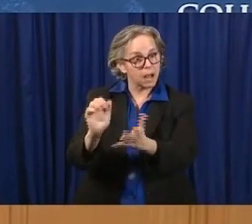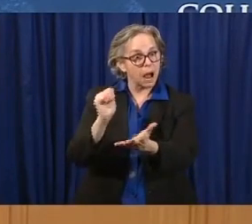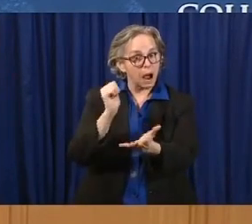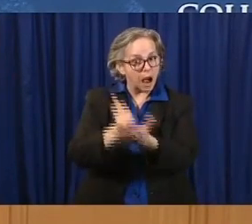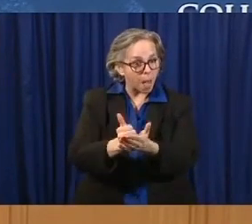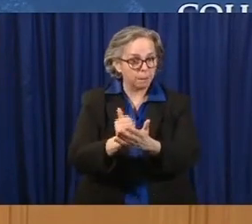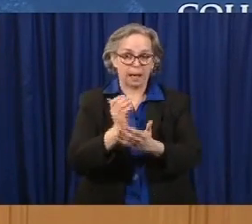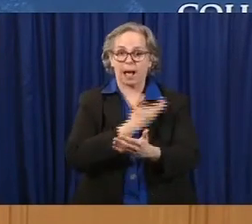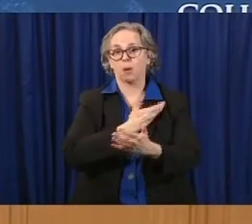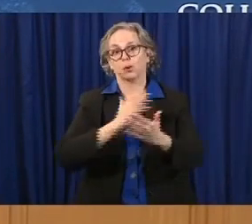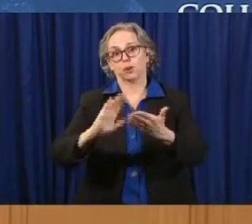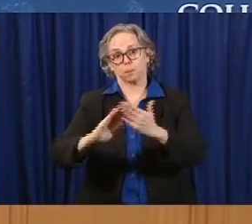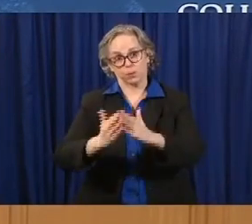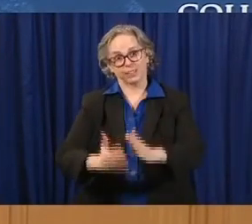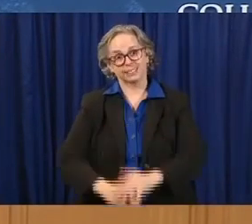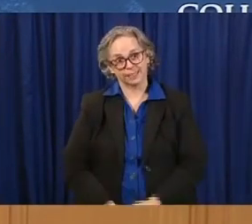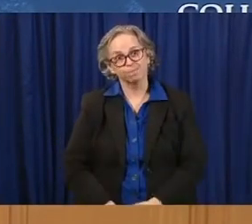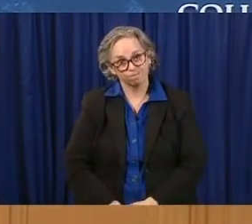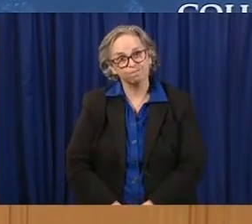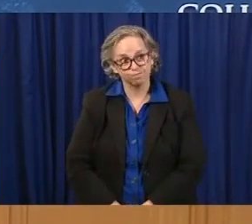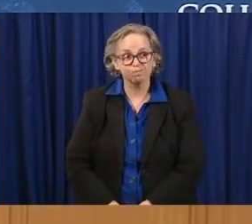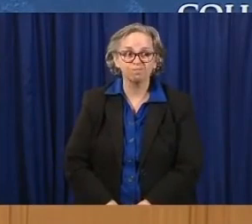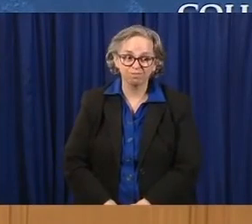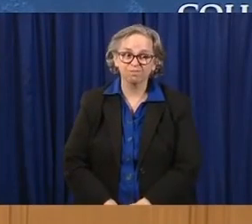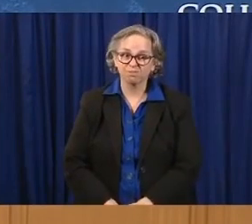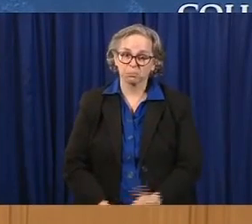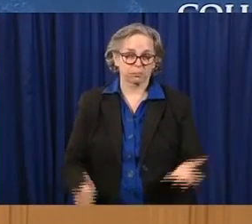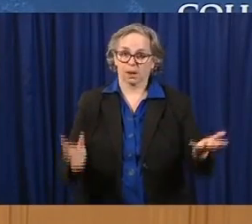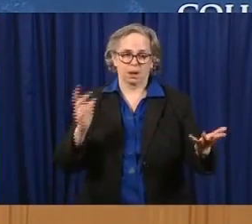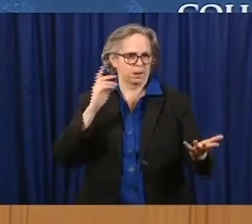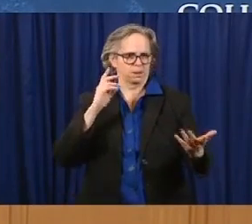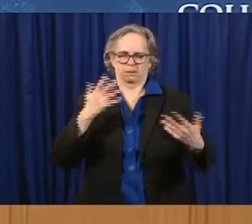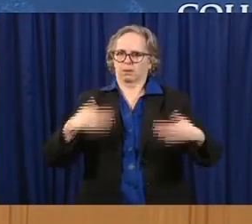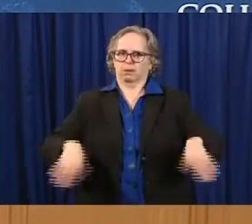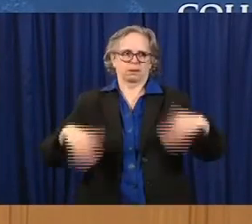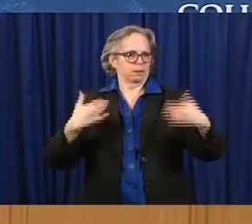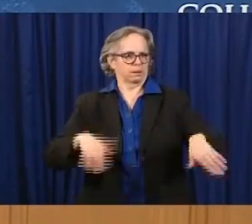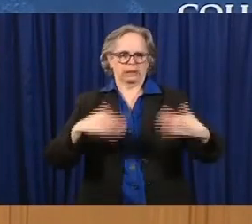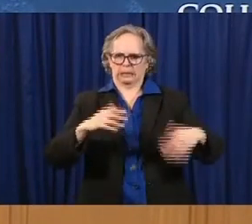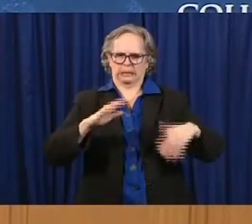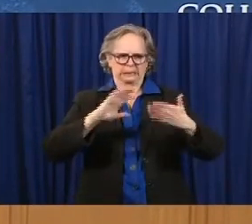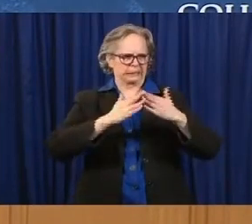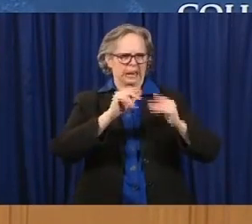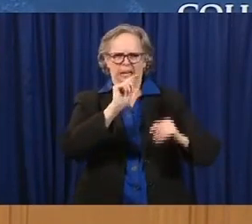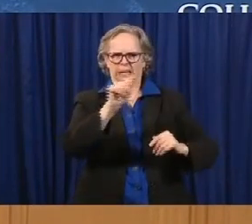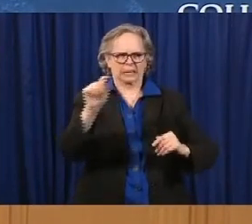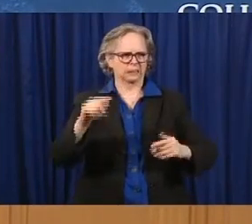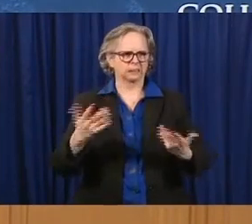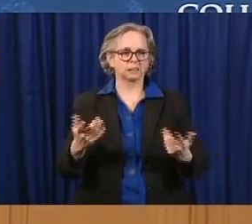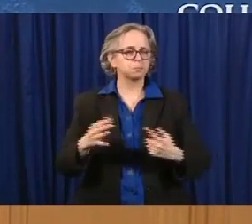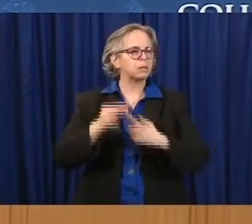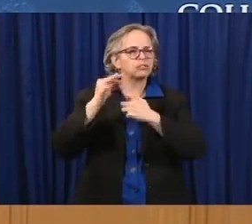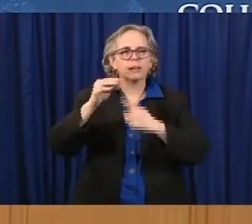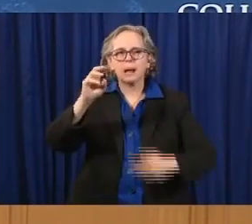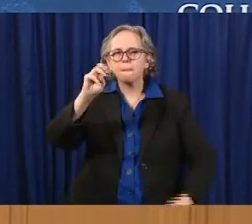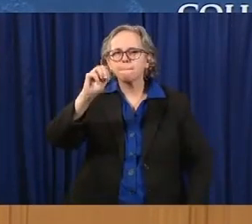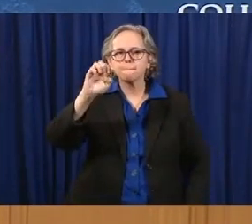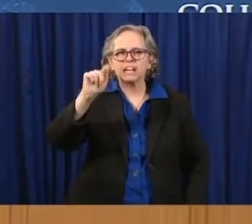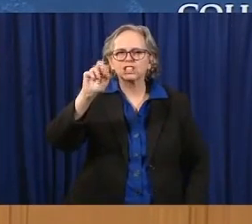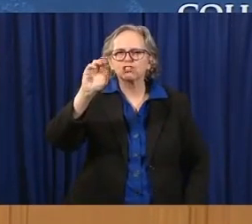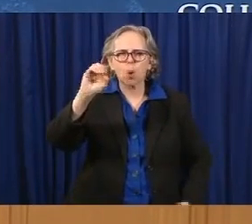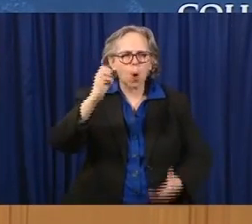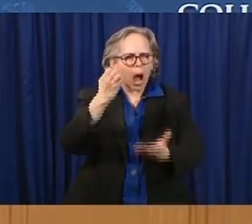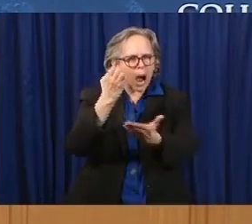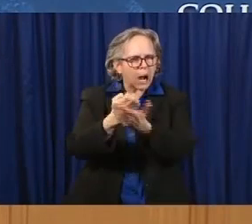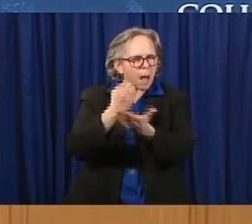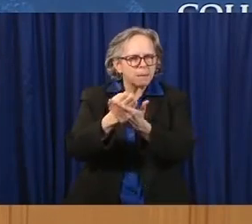Obviously, cities, particularly our metro economies throughout the state that help drive the economy of the